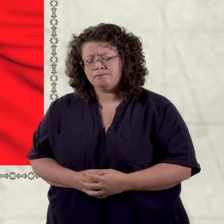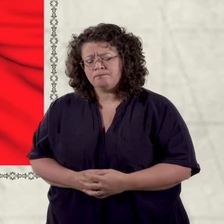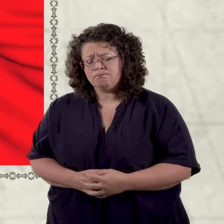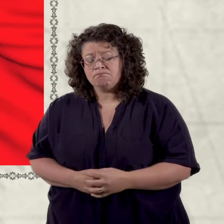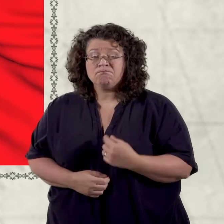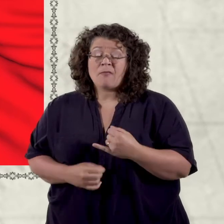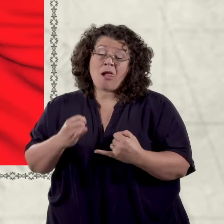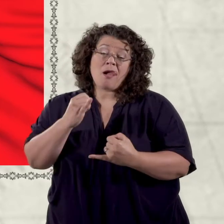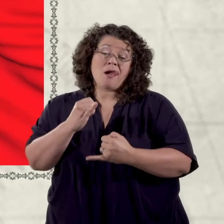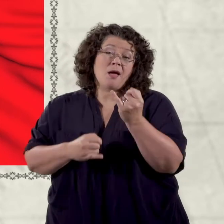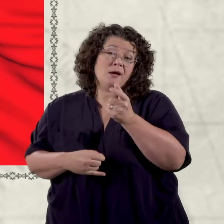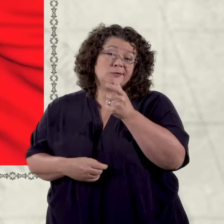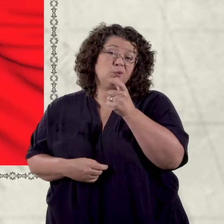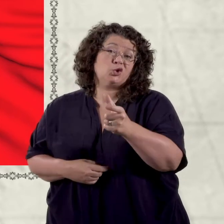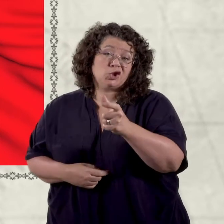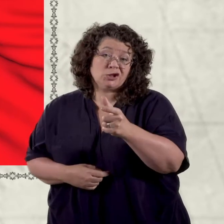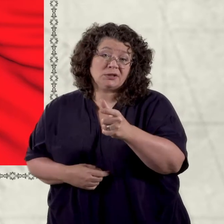My final words were,